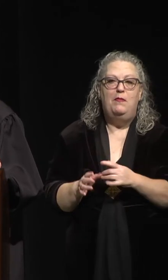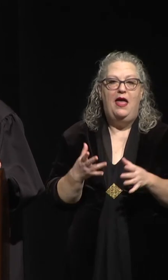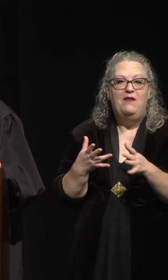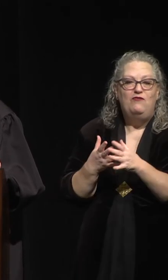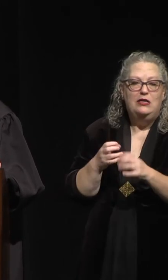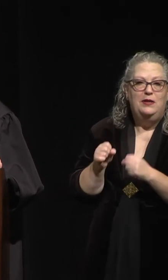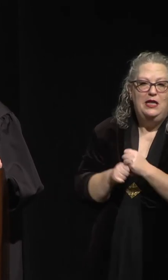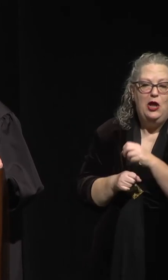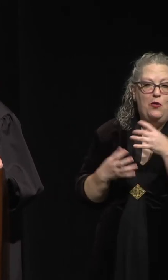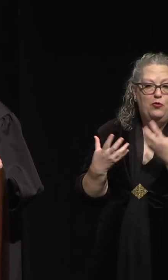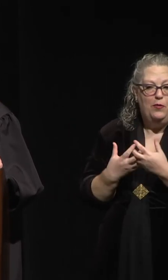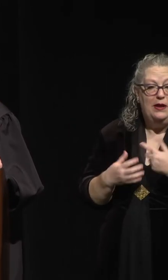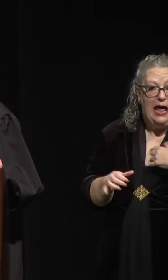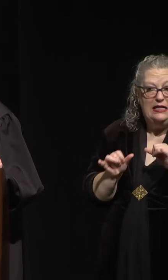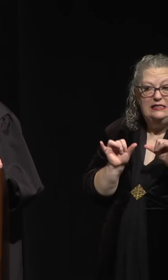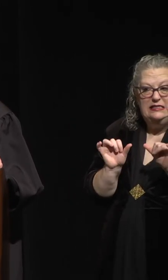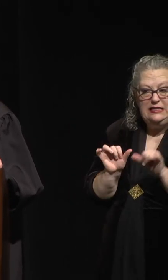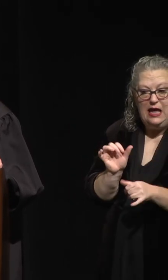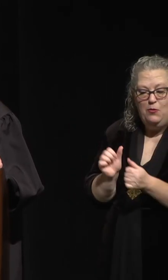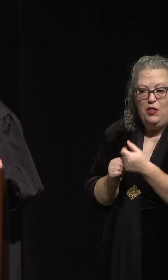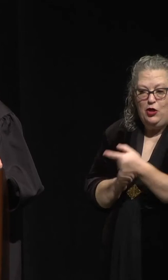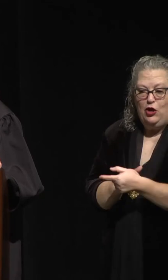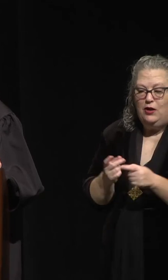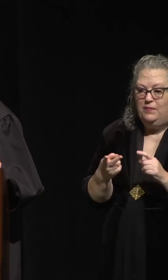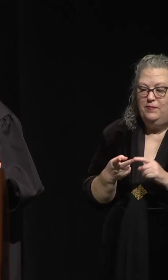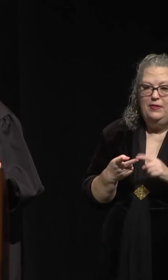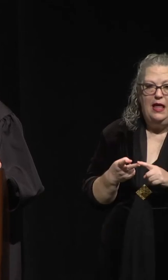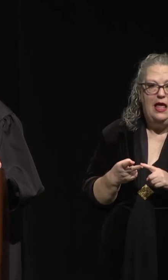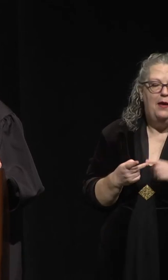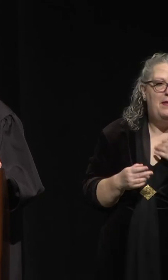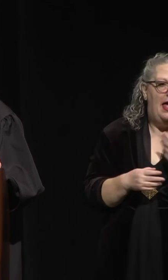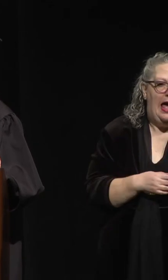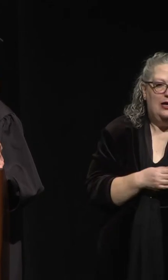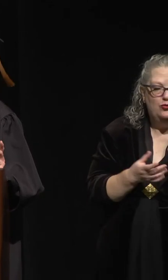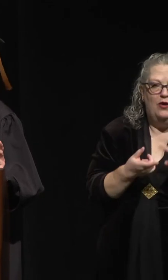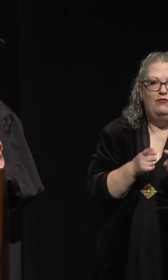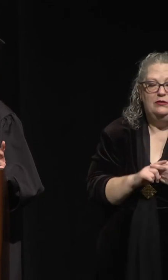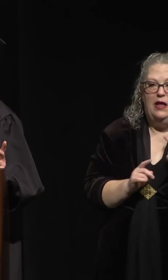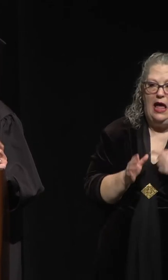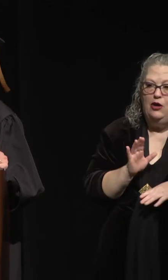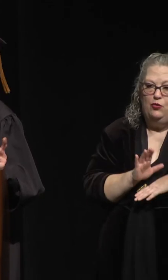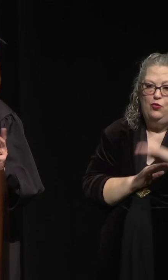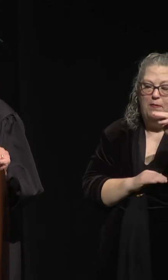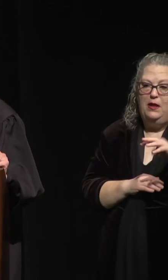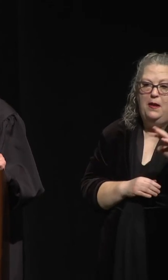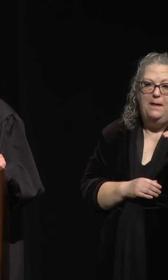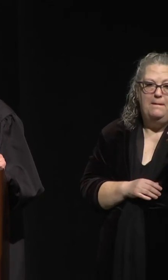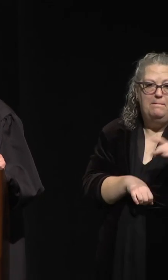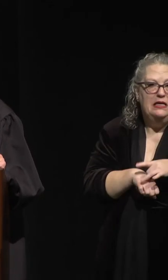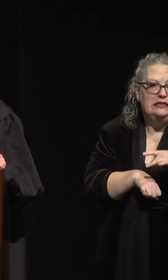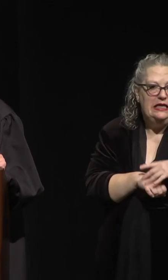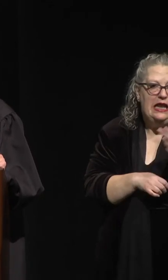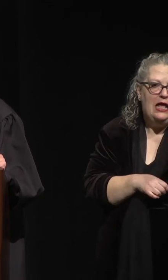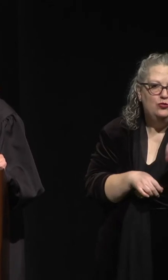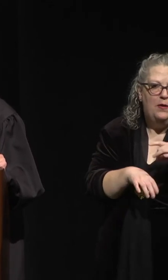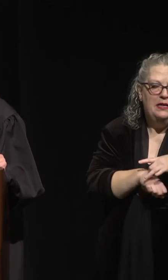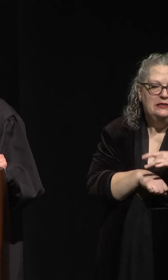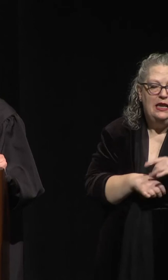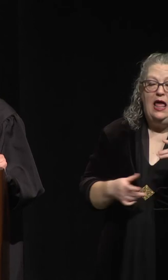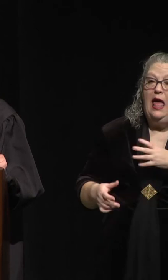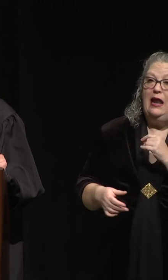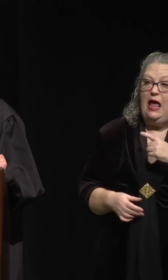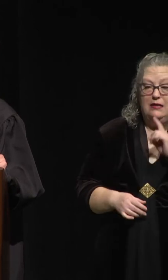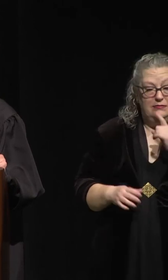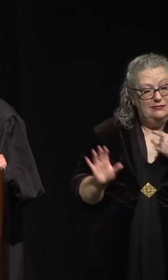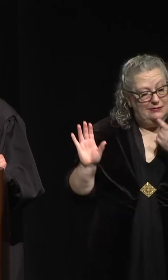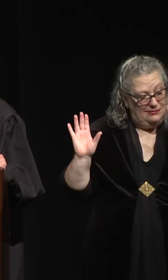roommate, who I would stay with. It renewed my high school friendships. I grew up in Muscatine, a high school in Muscatine. And dare I